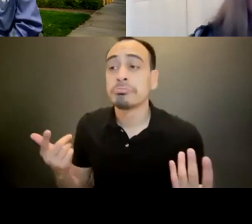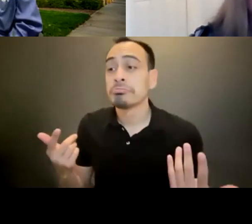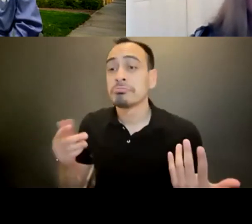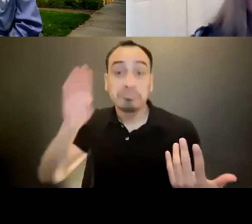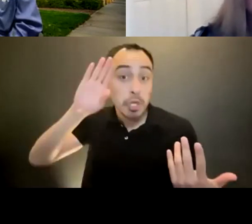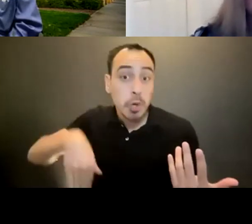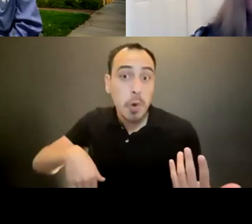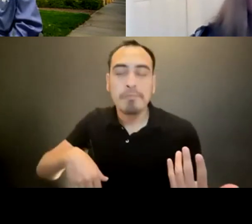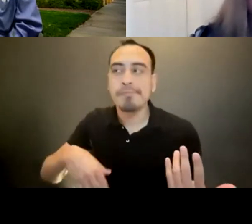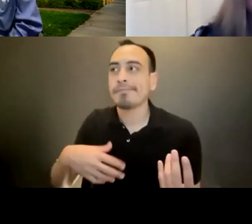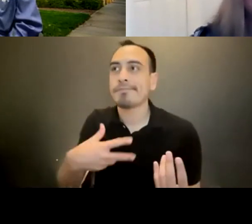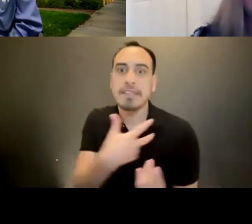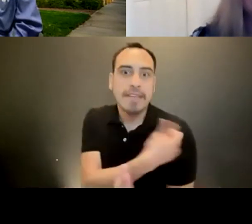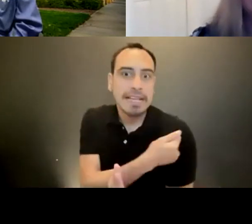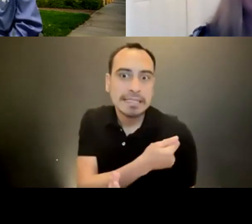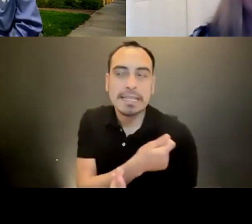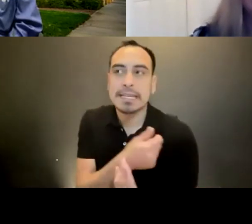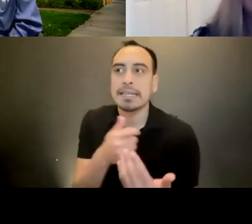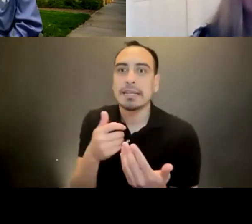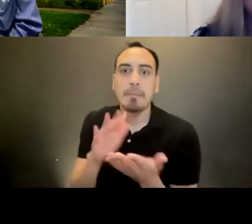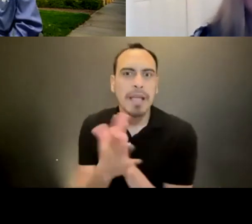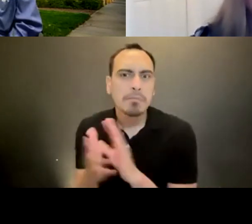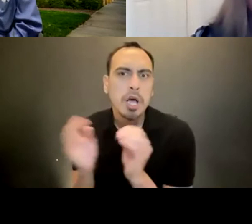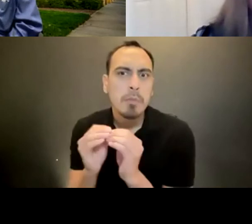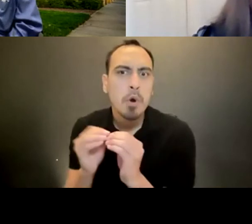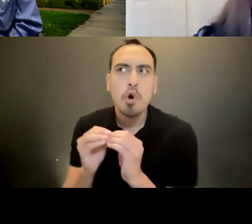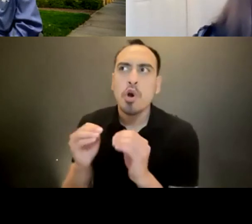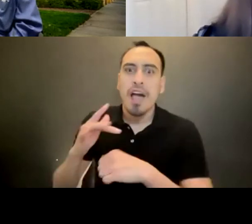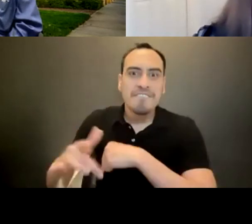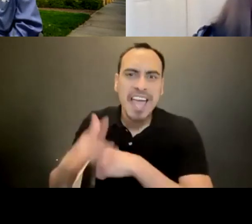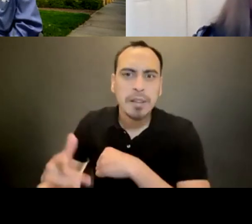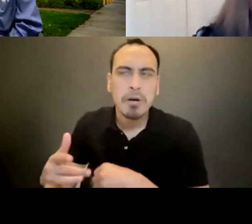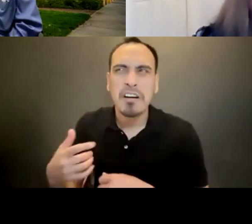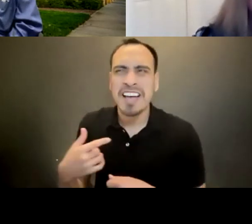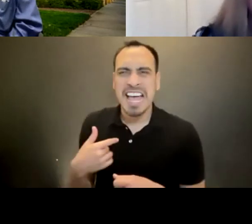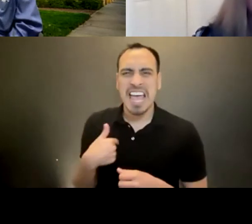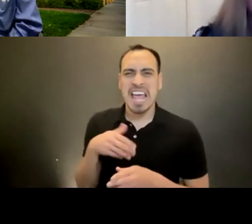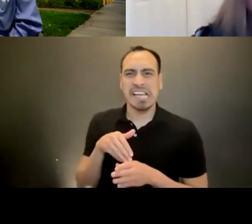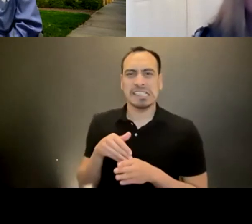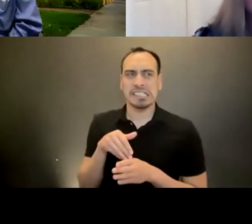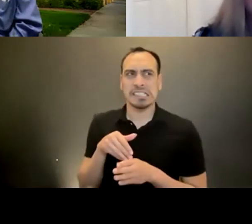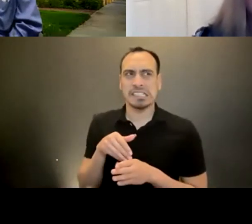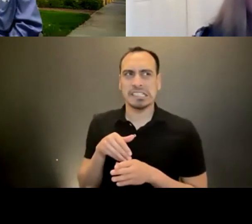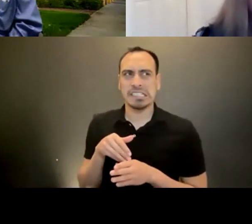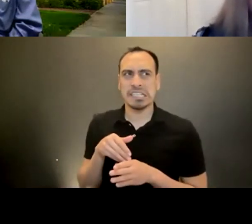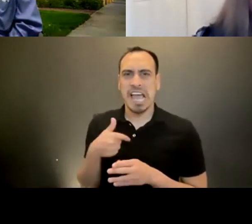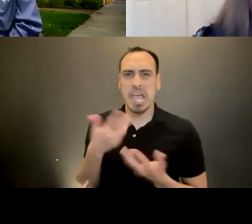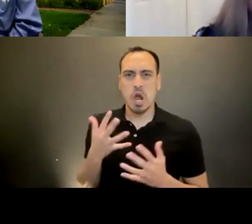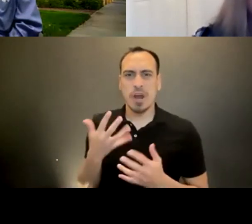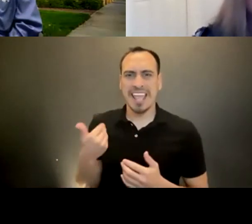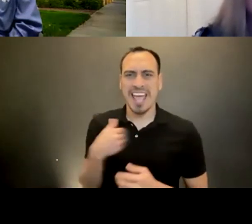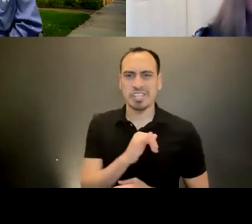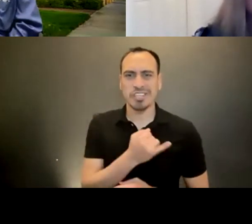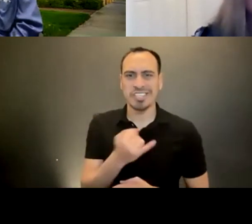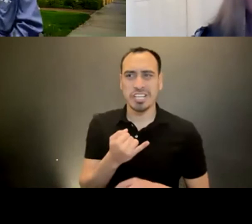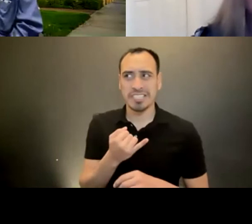vaccine is readily available, and I really feel like maybe I'd rather get Moderna or Pfizer, but I've already had the Johnson & Johnson. Am I going to be